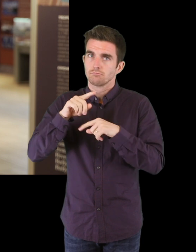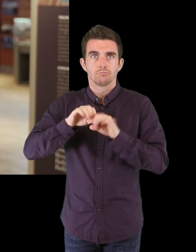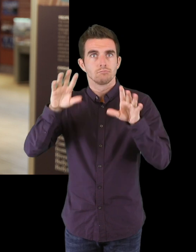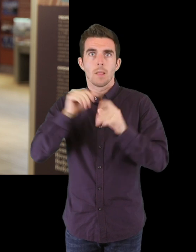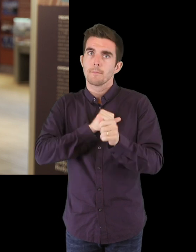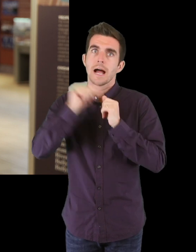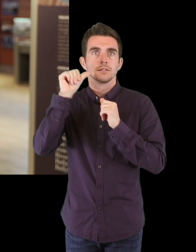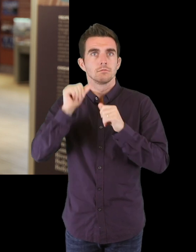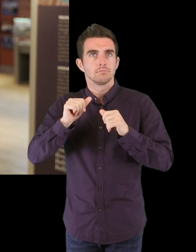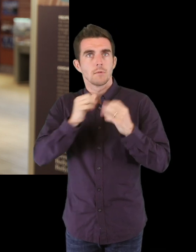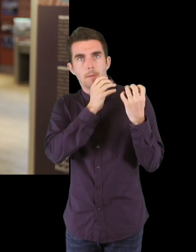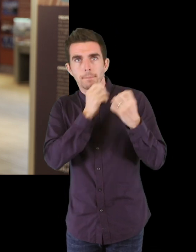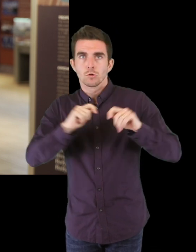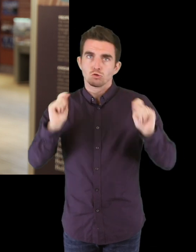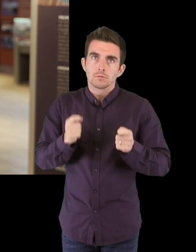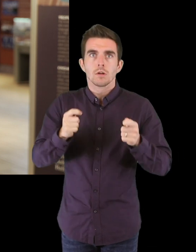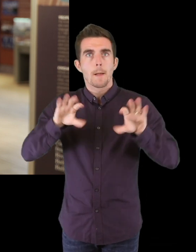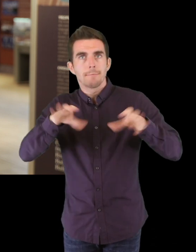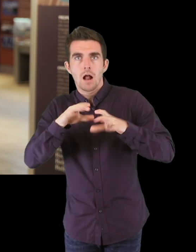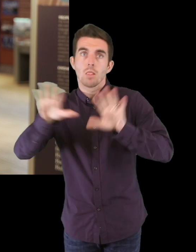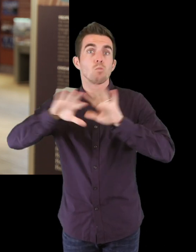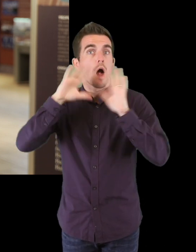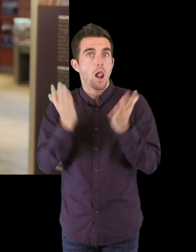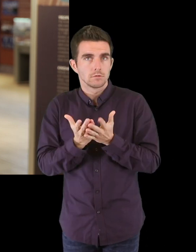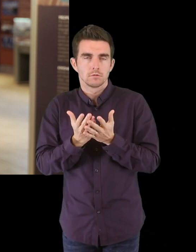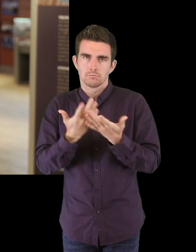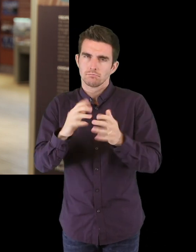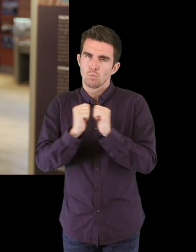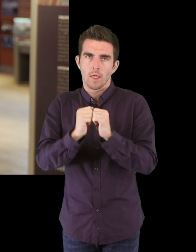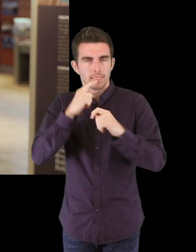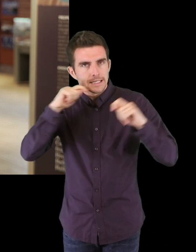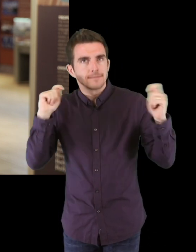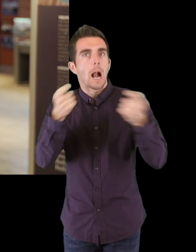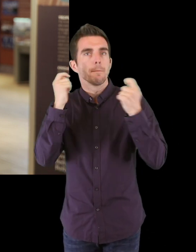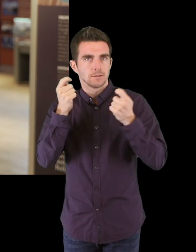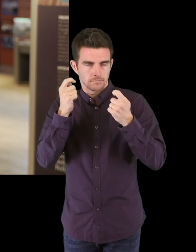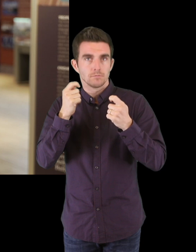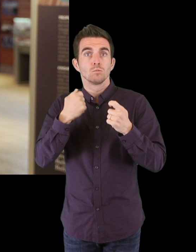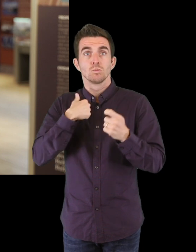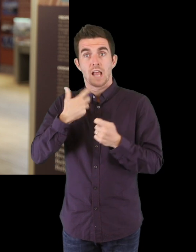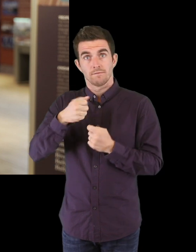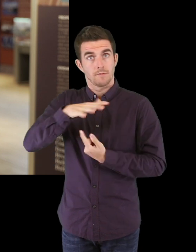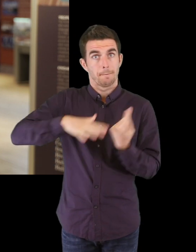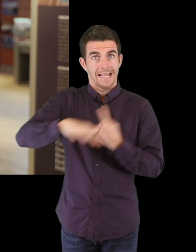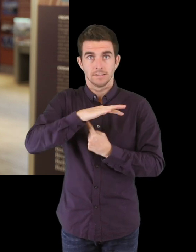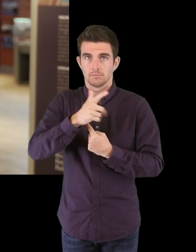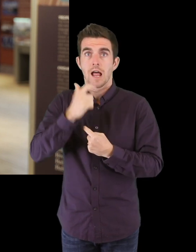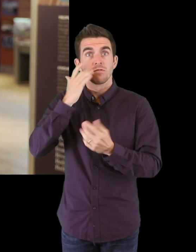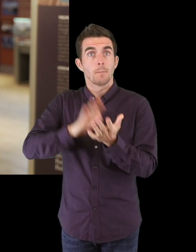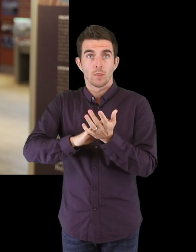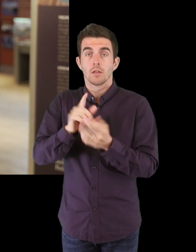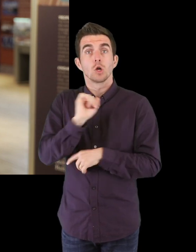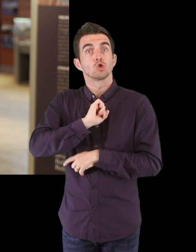pipers, drummers and bands in the world, all of which is worthy of celebration. Separately, we also